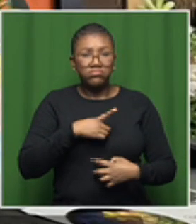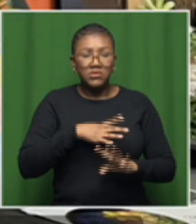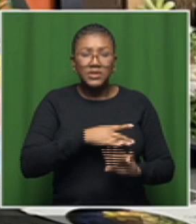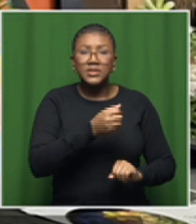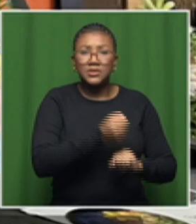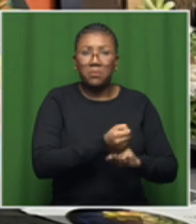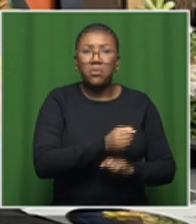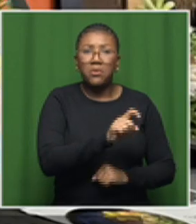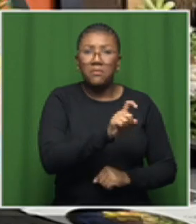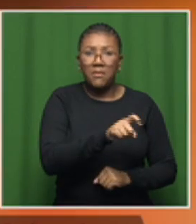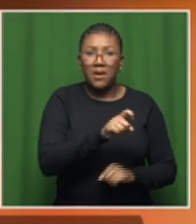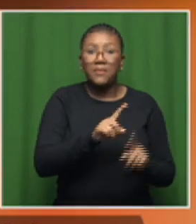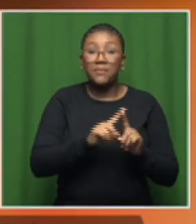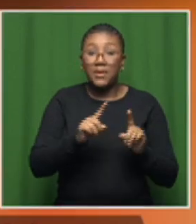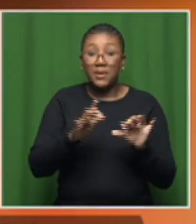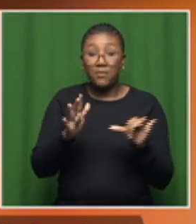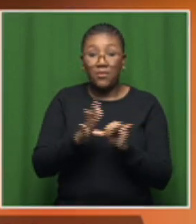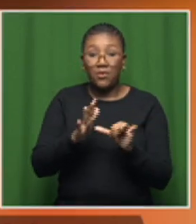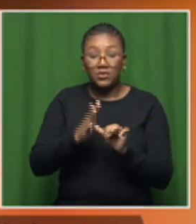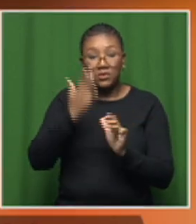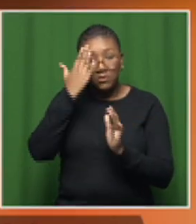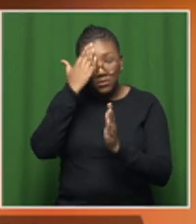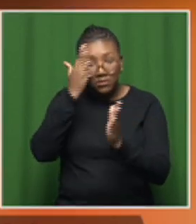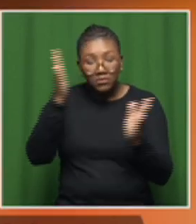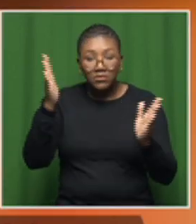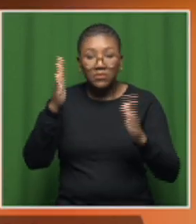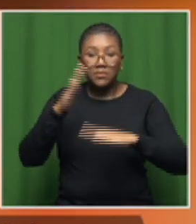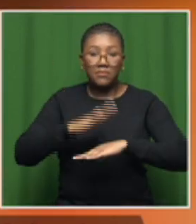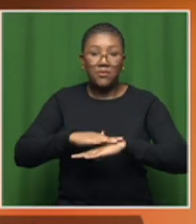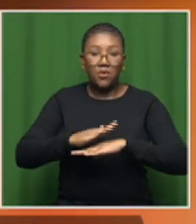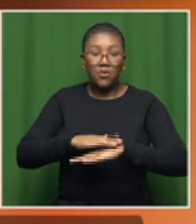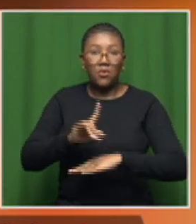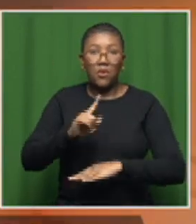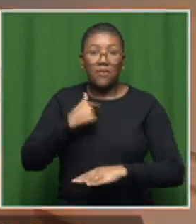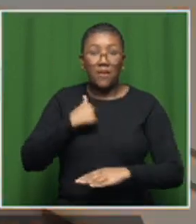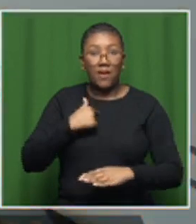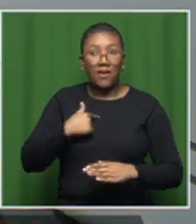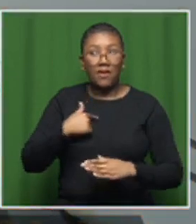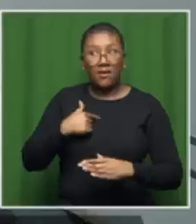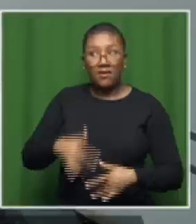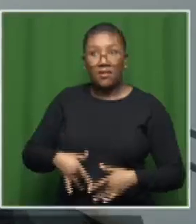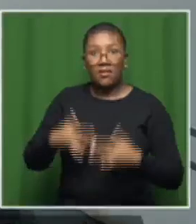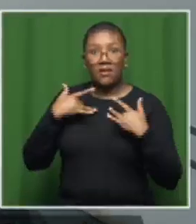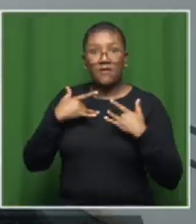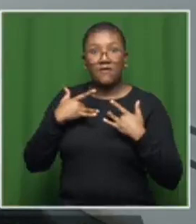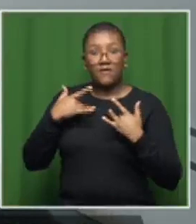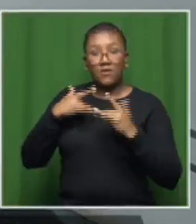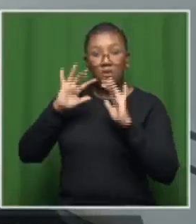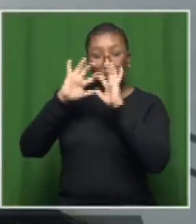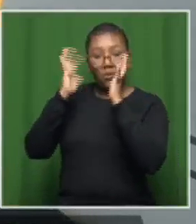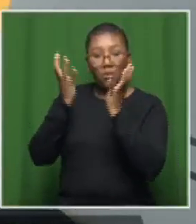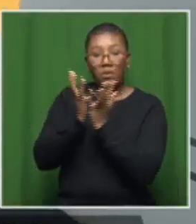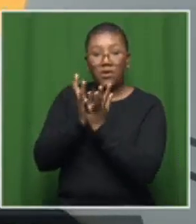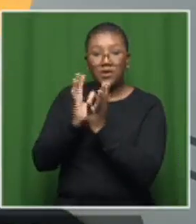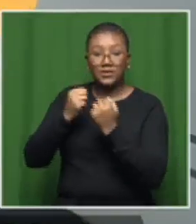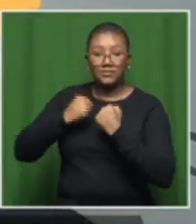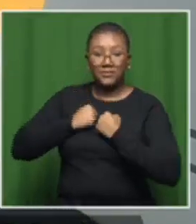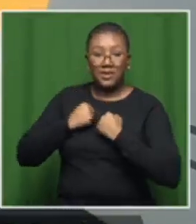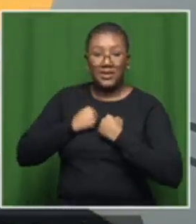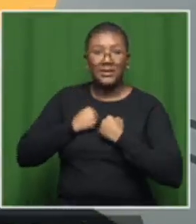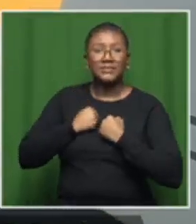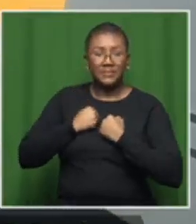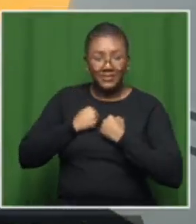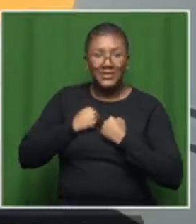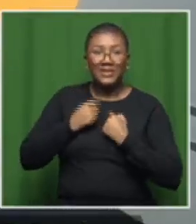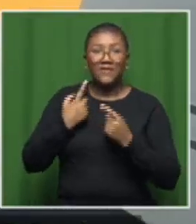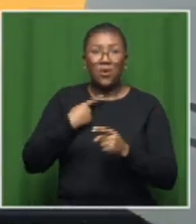these conversations at a lived space. So your lived experience of your world. And unfortunately, when we tend to make it all about medicine, we